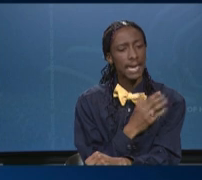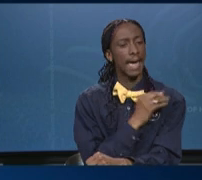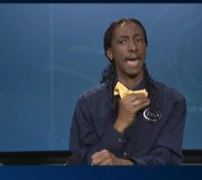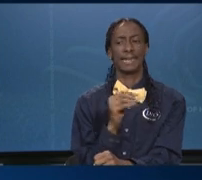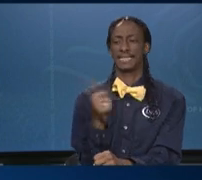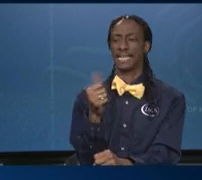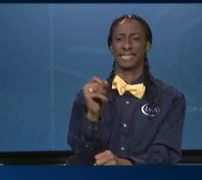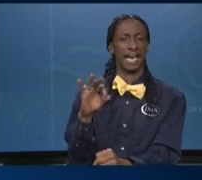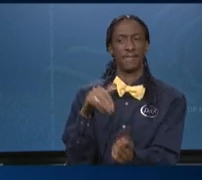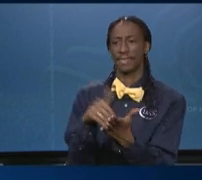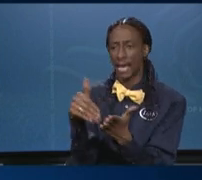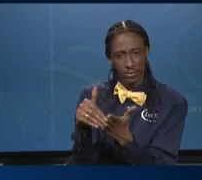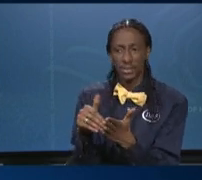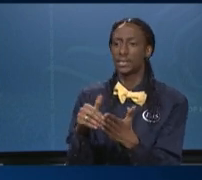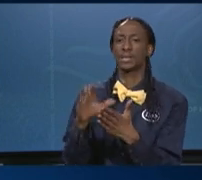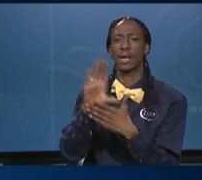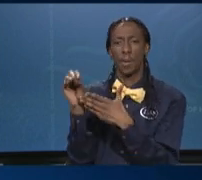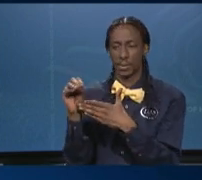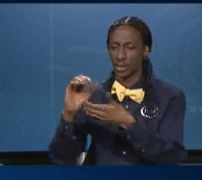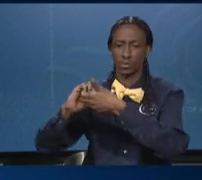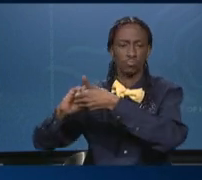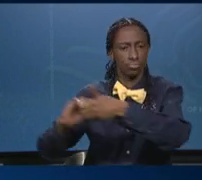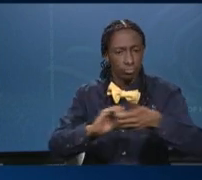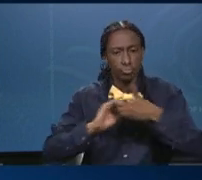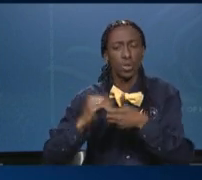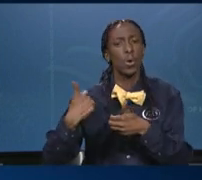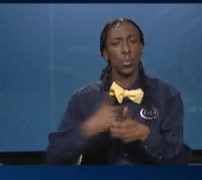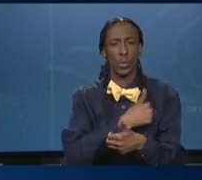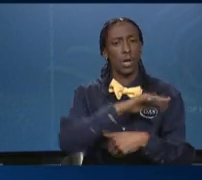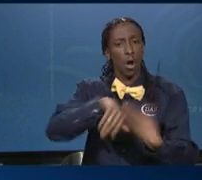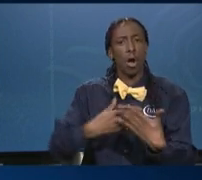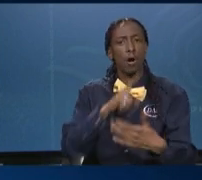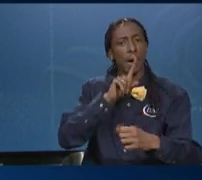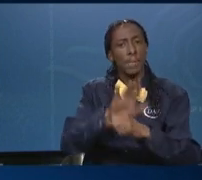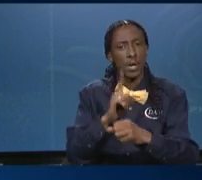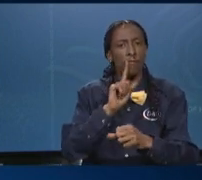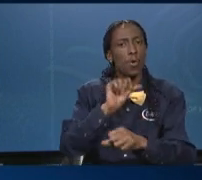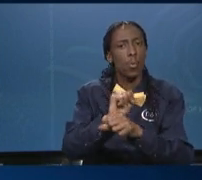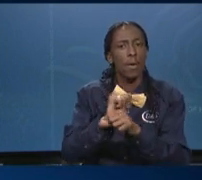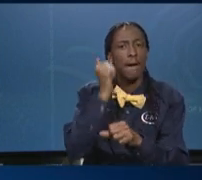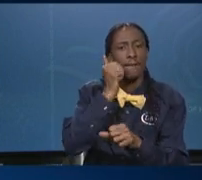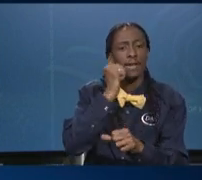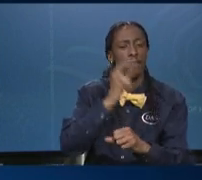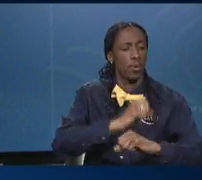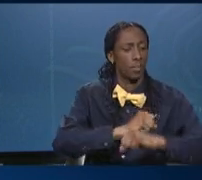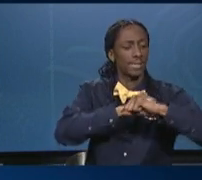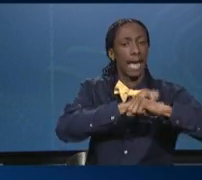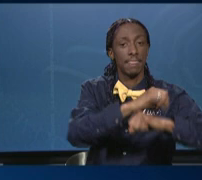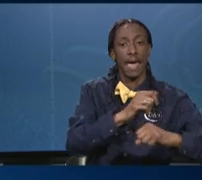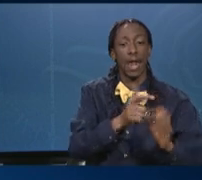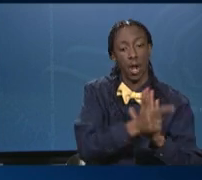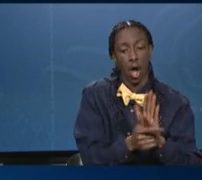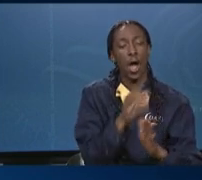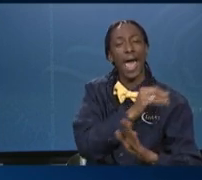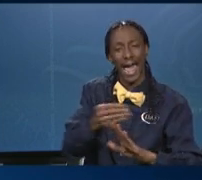leaders we partner with across the nation are committed to working every day to protect the law and improve the law.